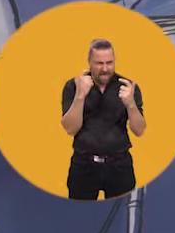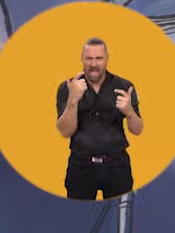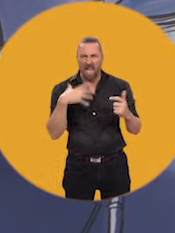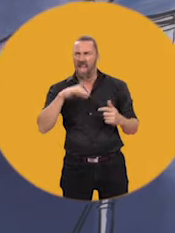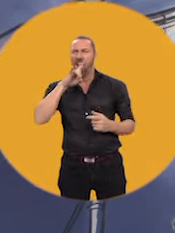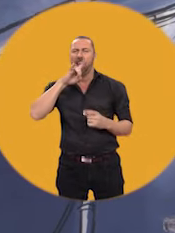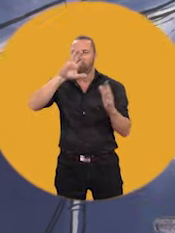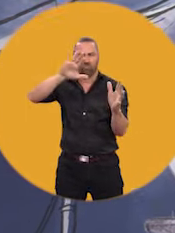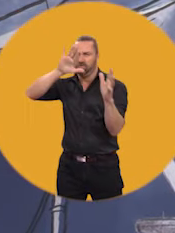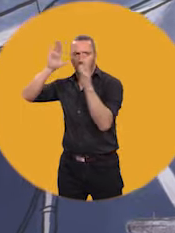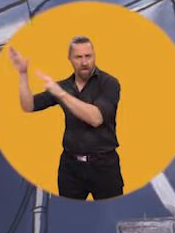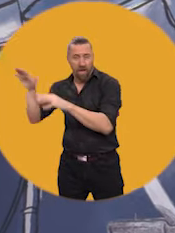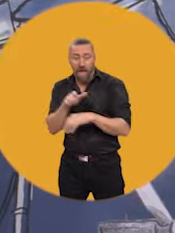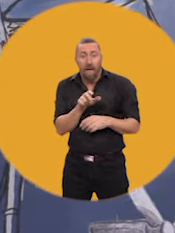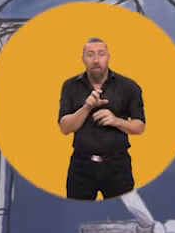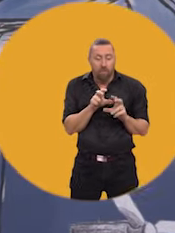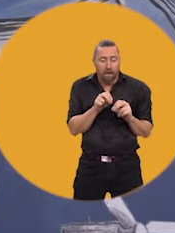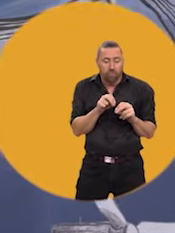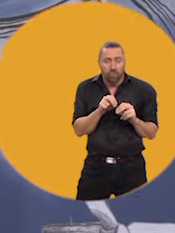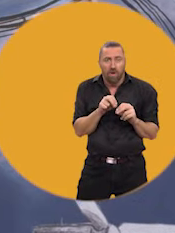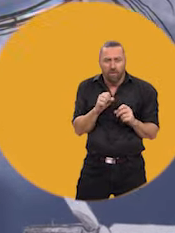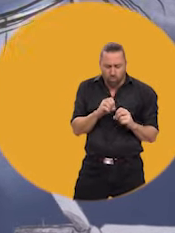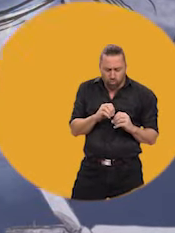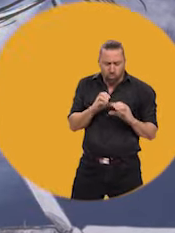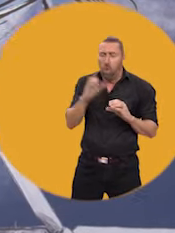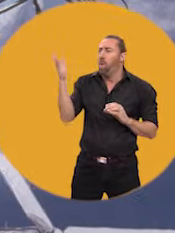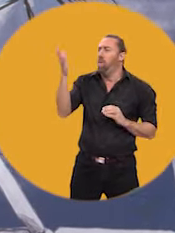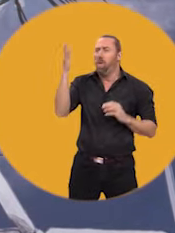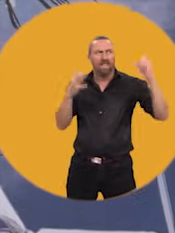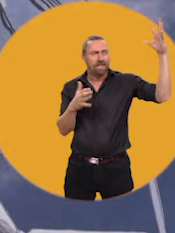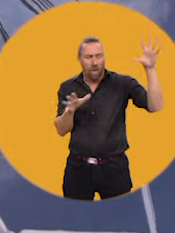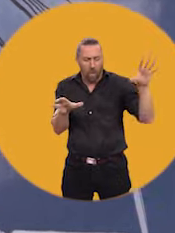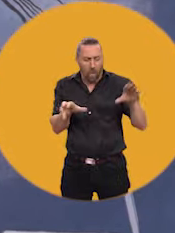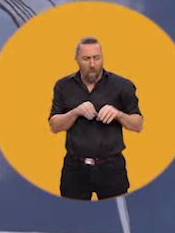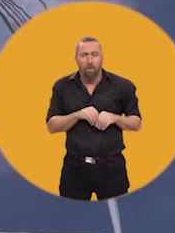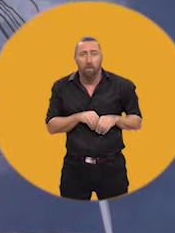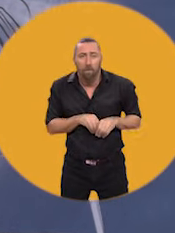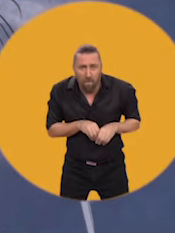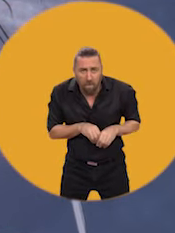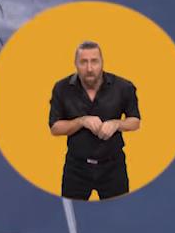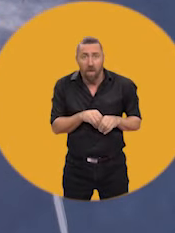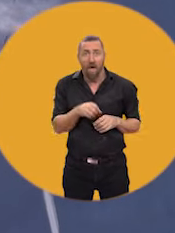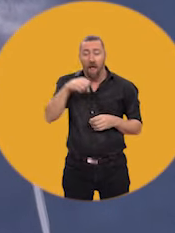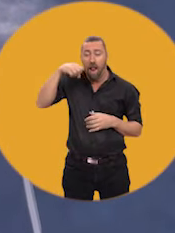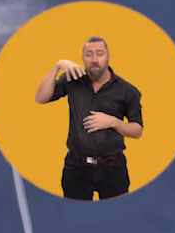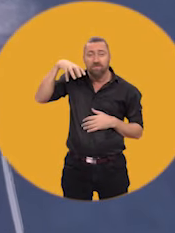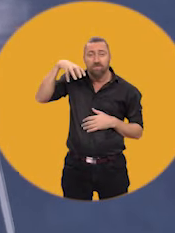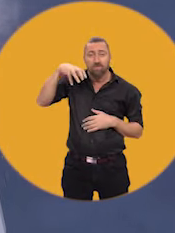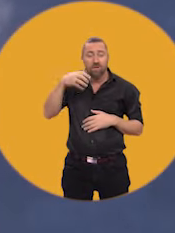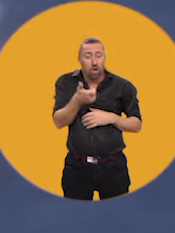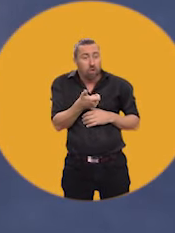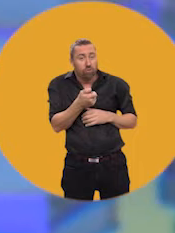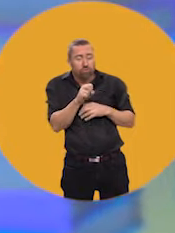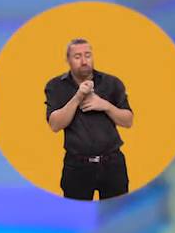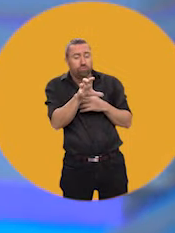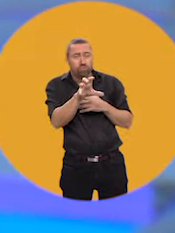going off-grid. With batteries charged by the wind and sunlight, their torches and lanterns worked all through the